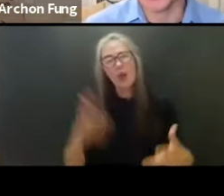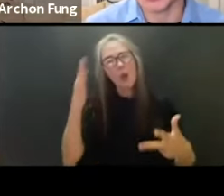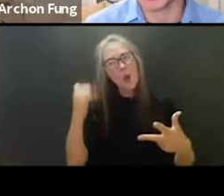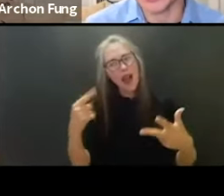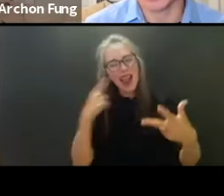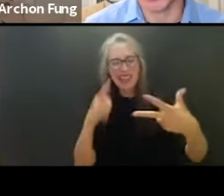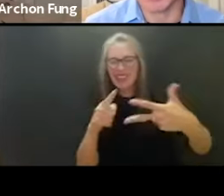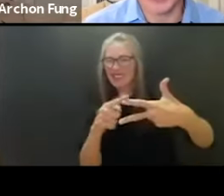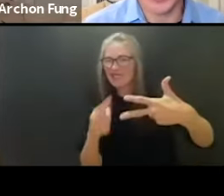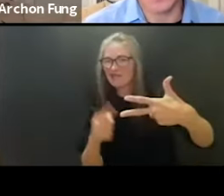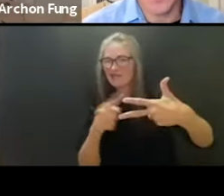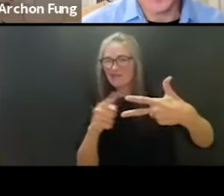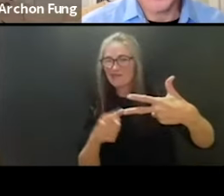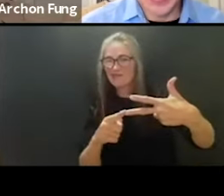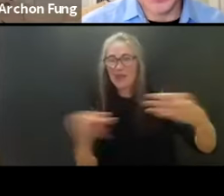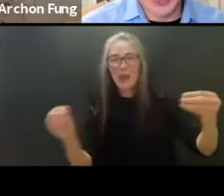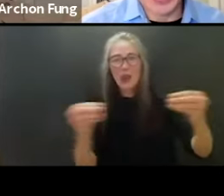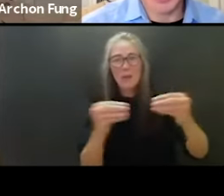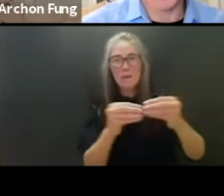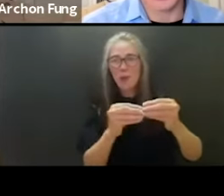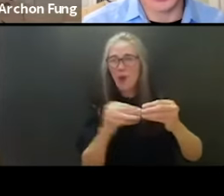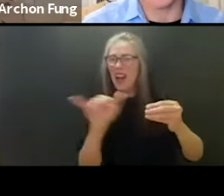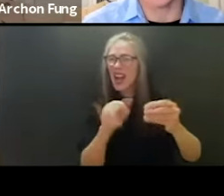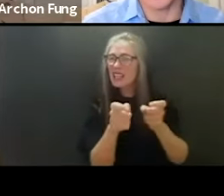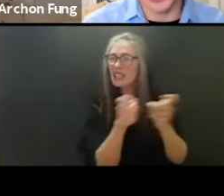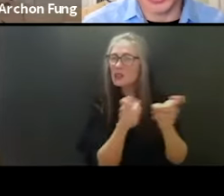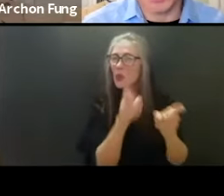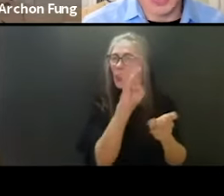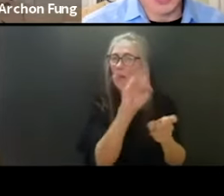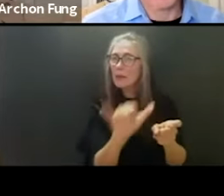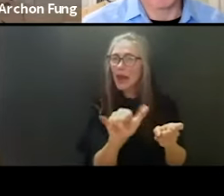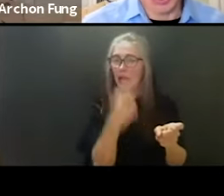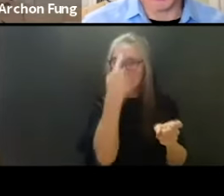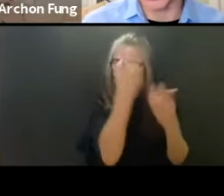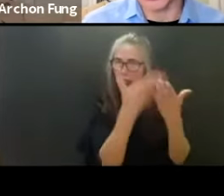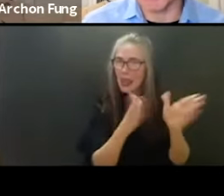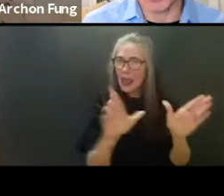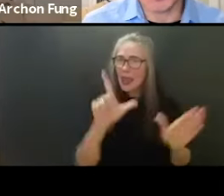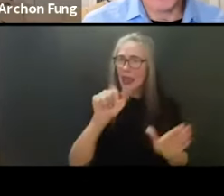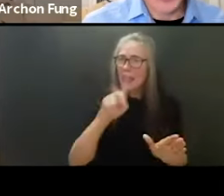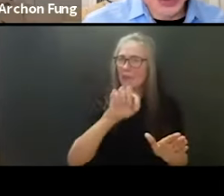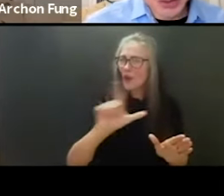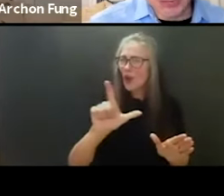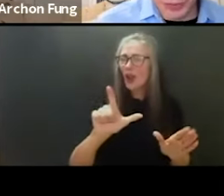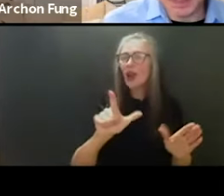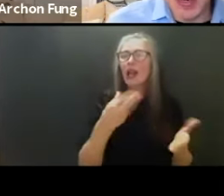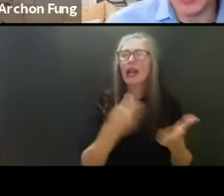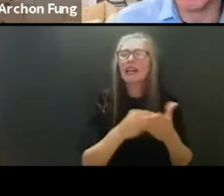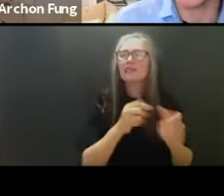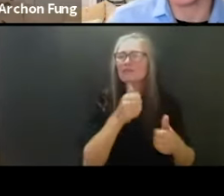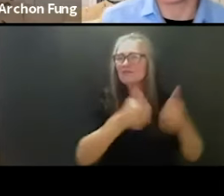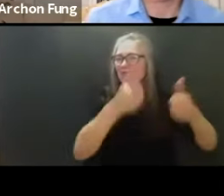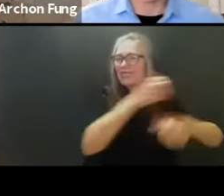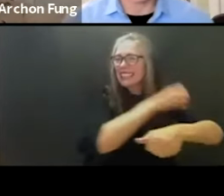from a democratic perspective, and that democracy could and should be much, much deeper. And so a fourth